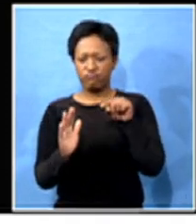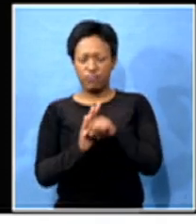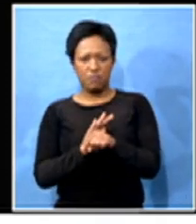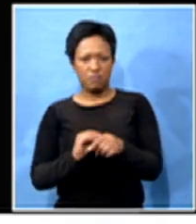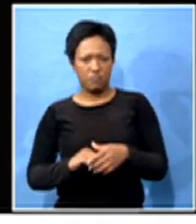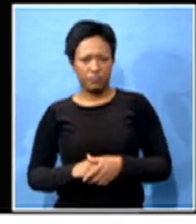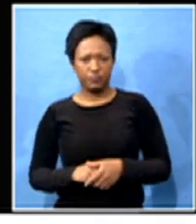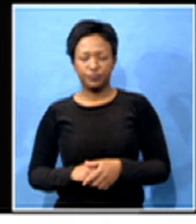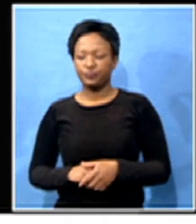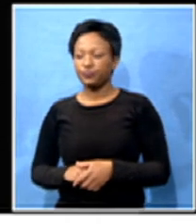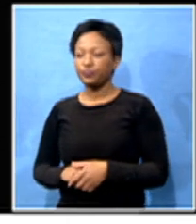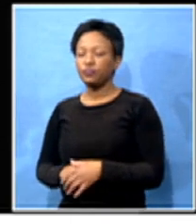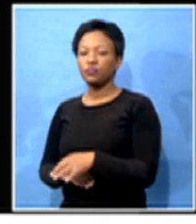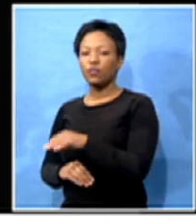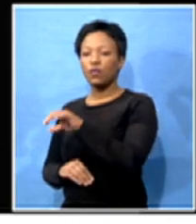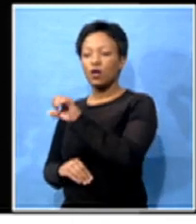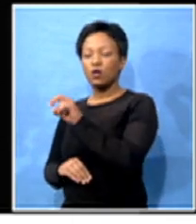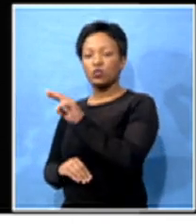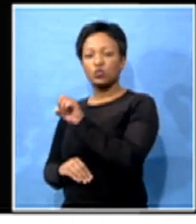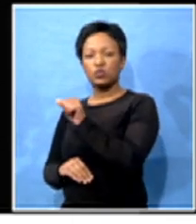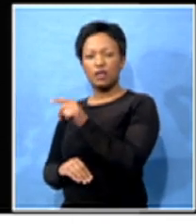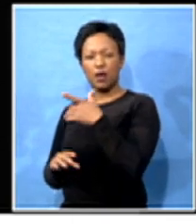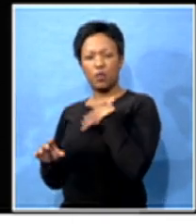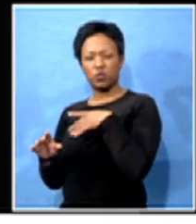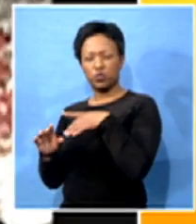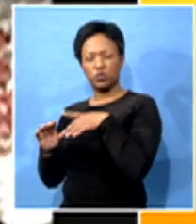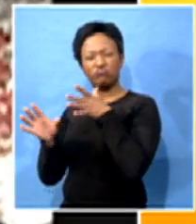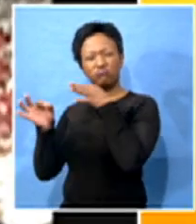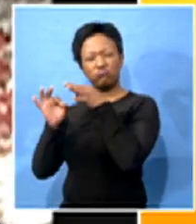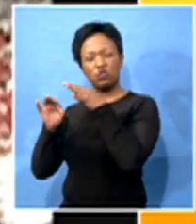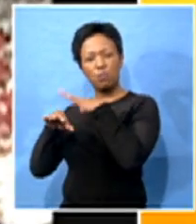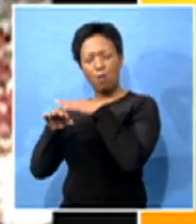let me dig a little bit deeper into what you've told us. Now, one thing you said is that,